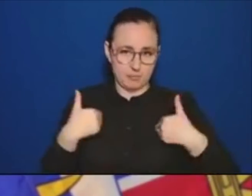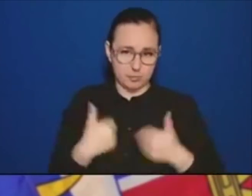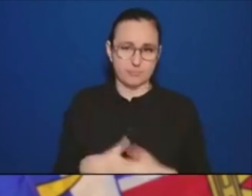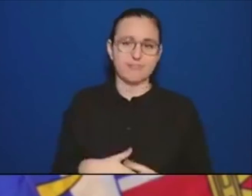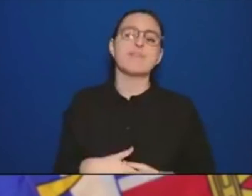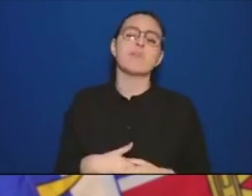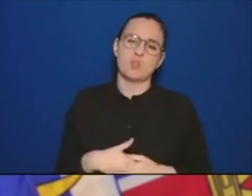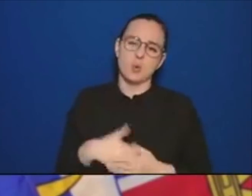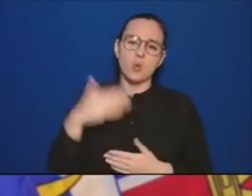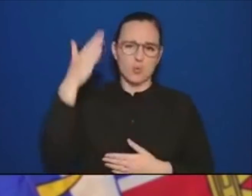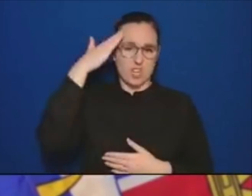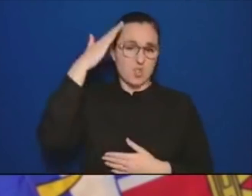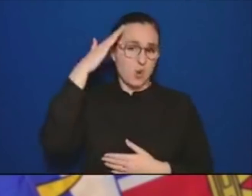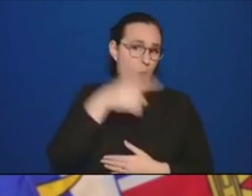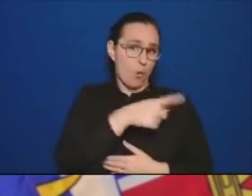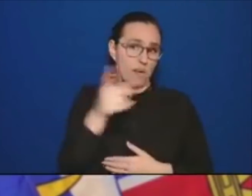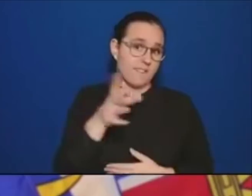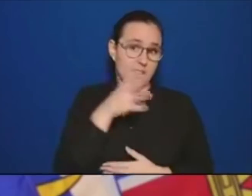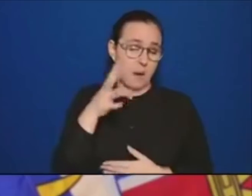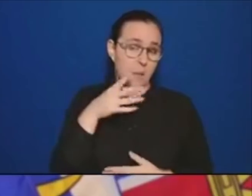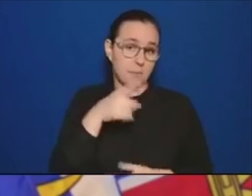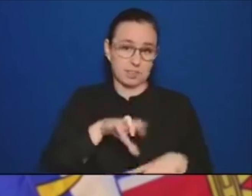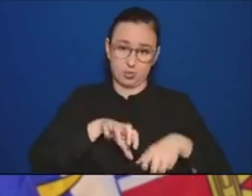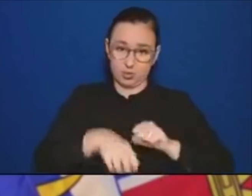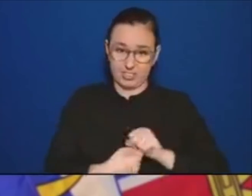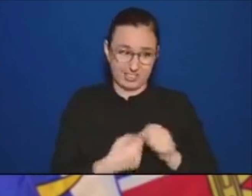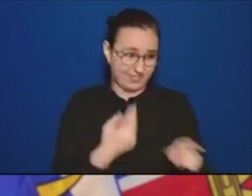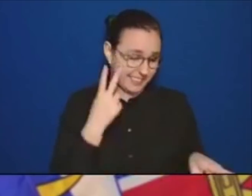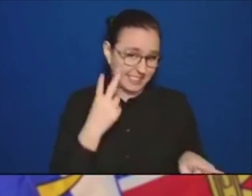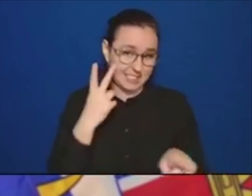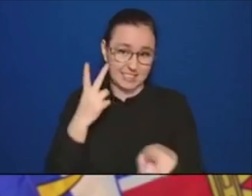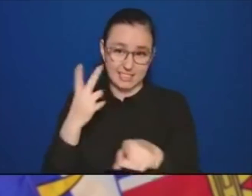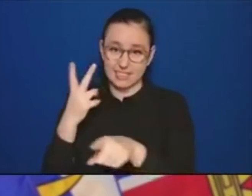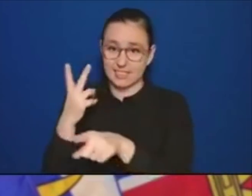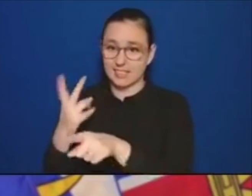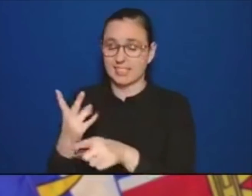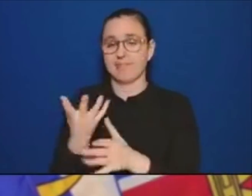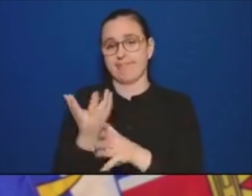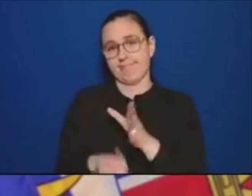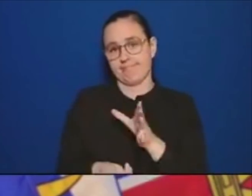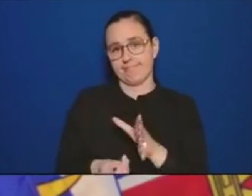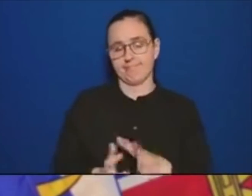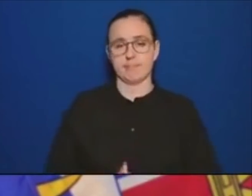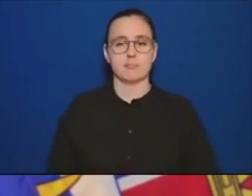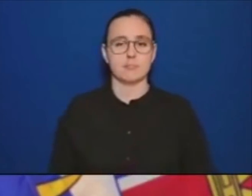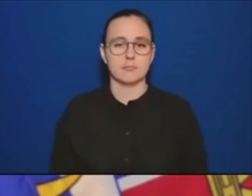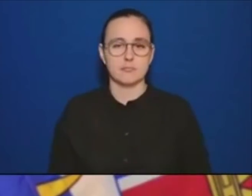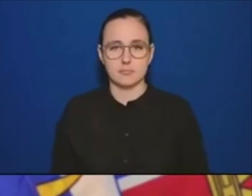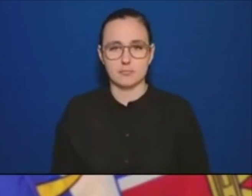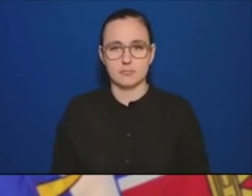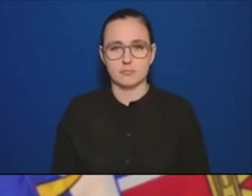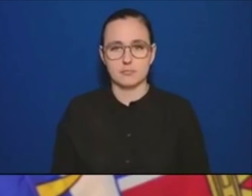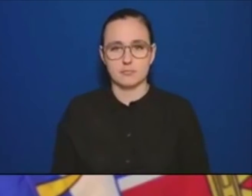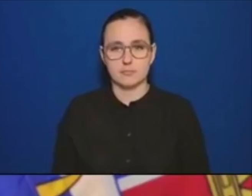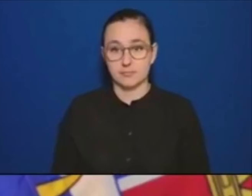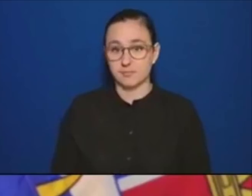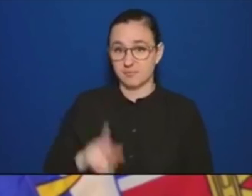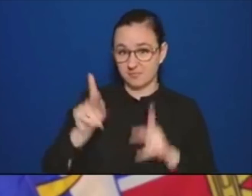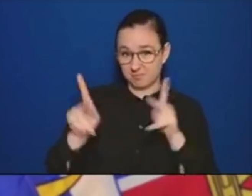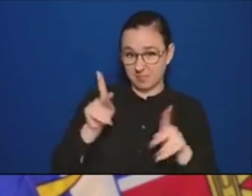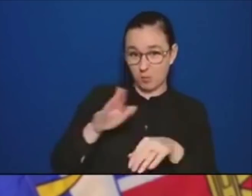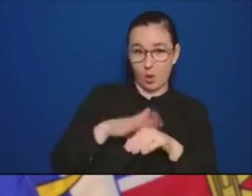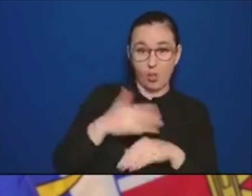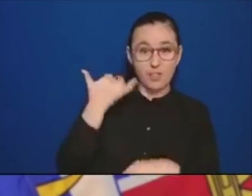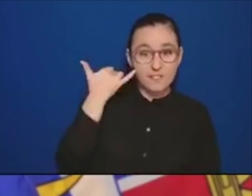issue. I went and spoke with the folks that are taking those phone calls, and their job is tough too. So I want to thank them. They're